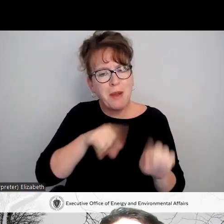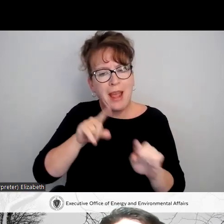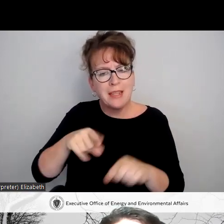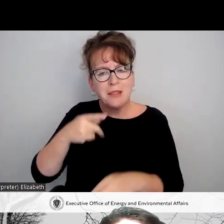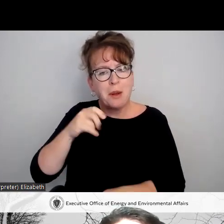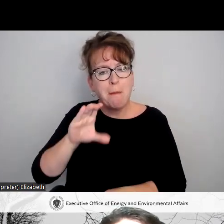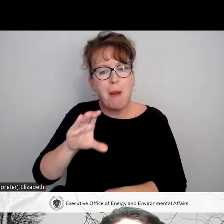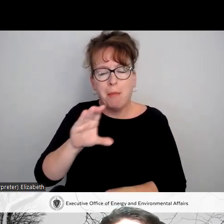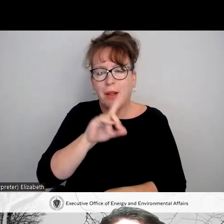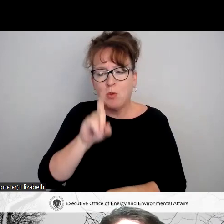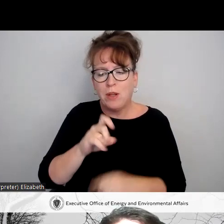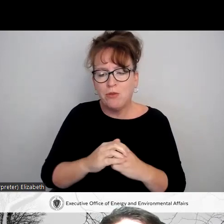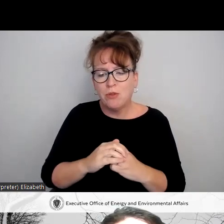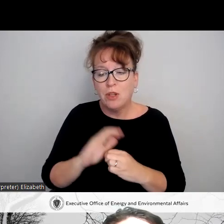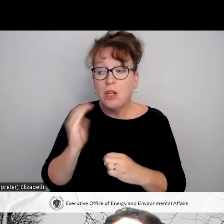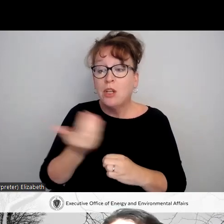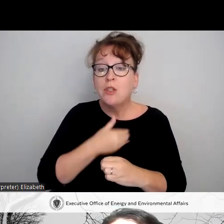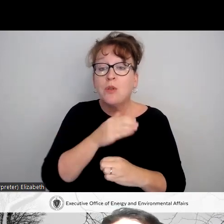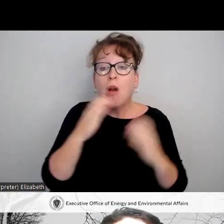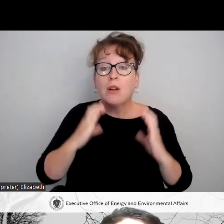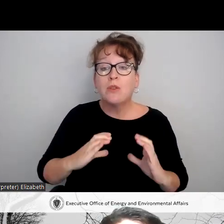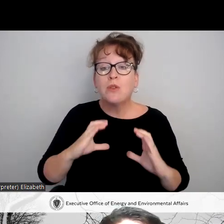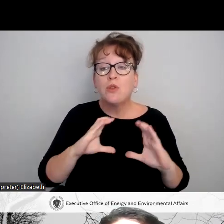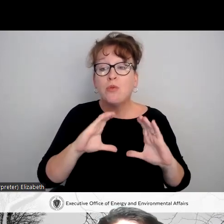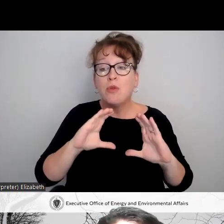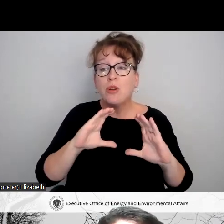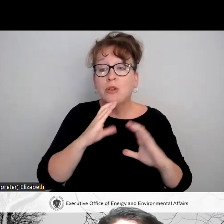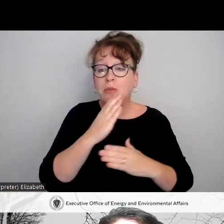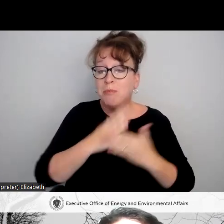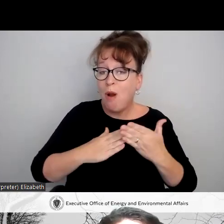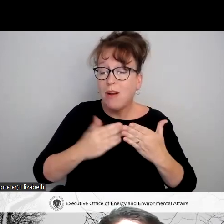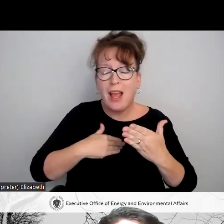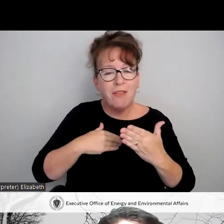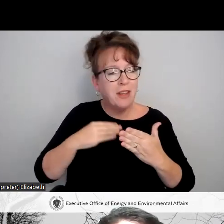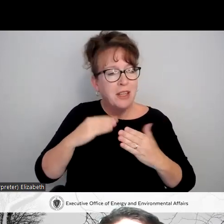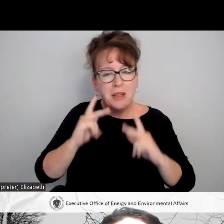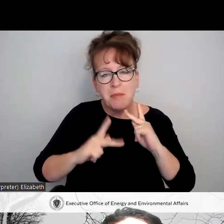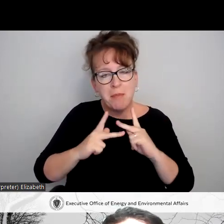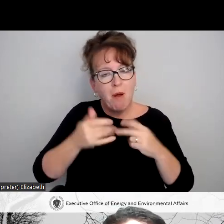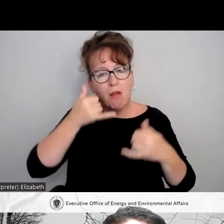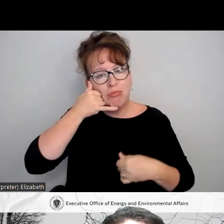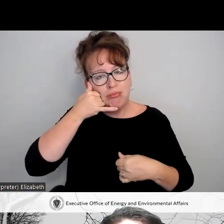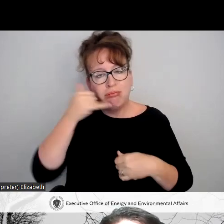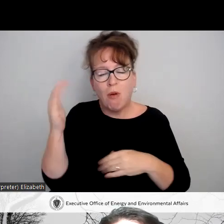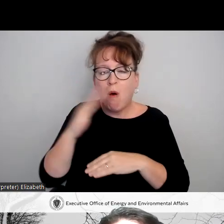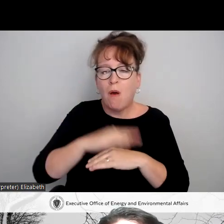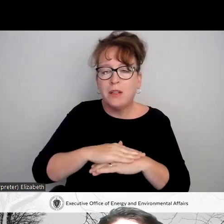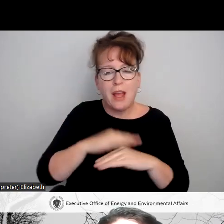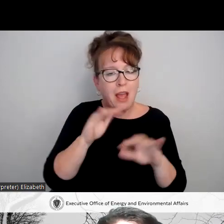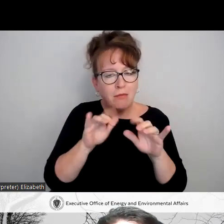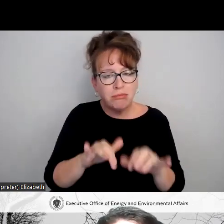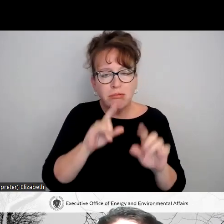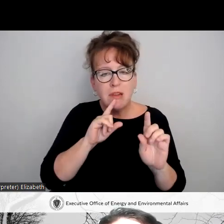our consumer division has 6 people. They spend all day, every single day, answering the phone, responding to emails,